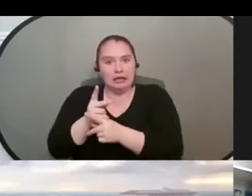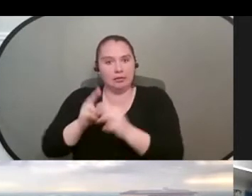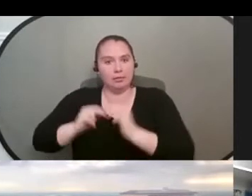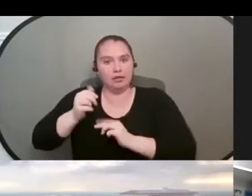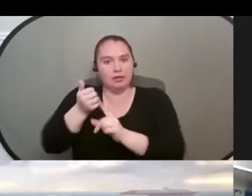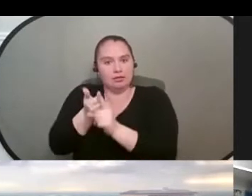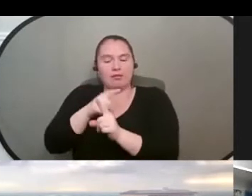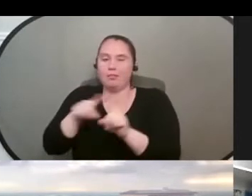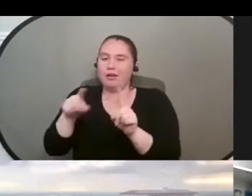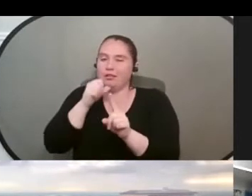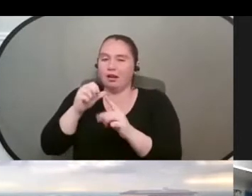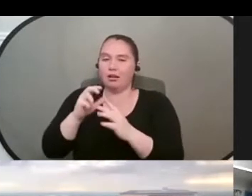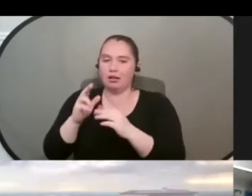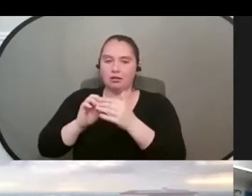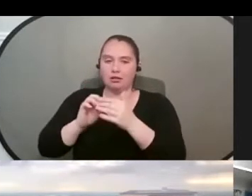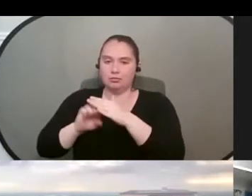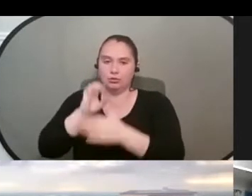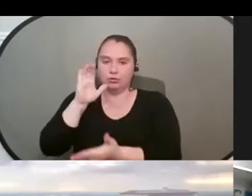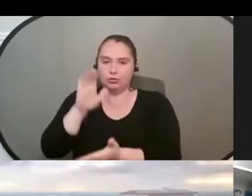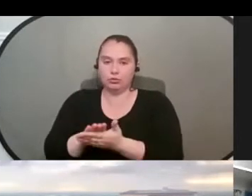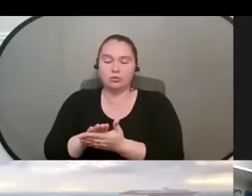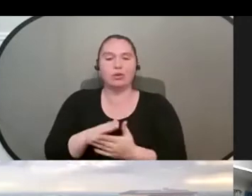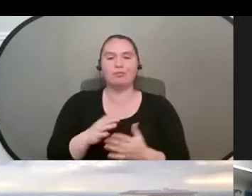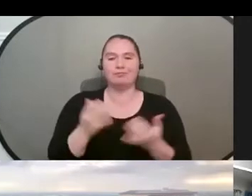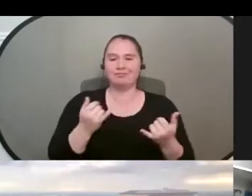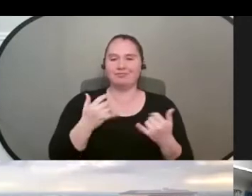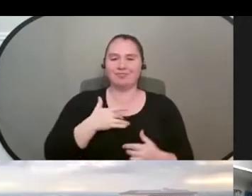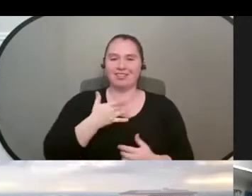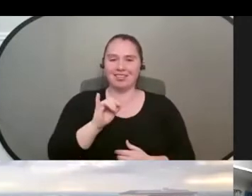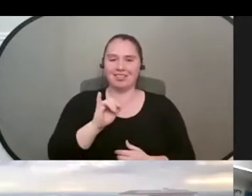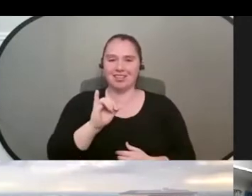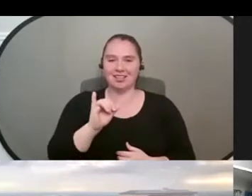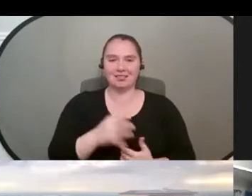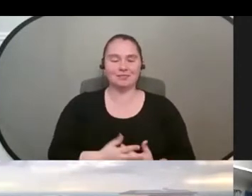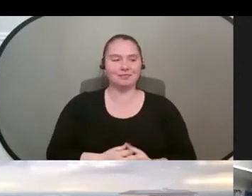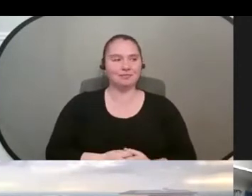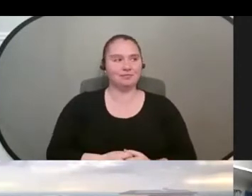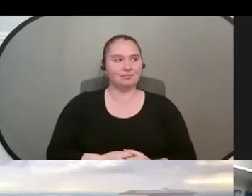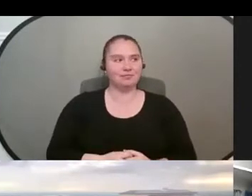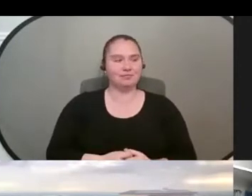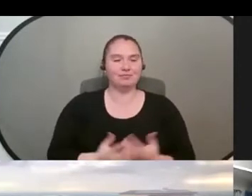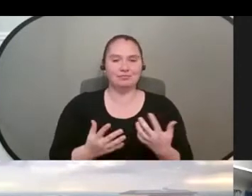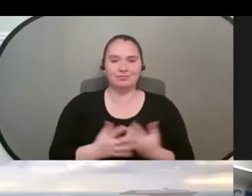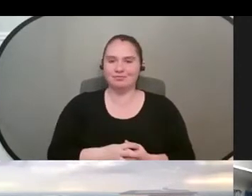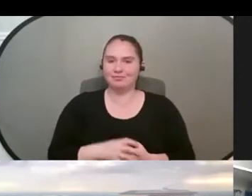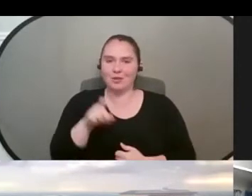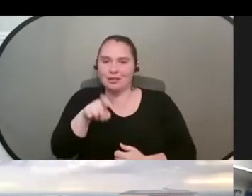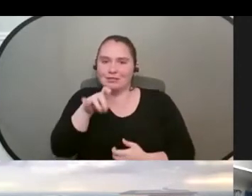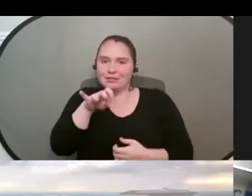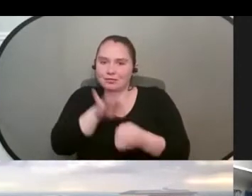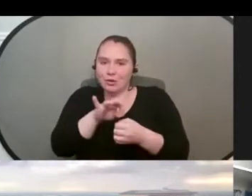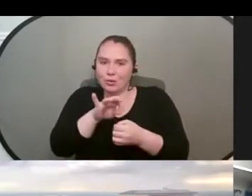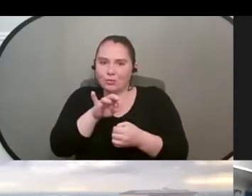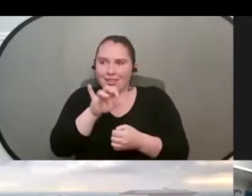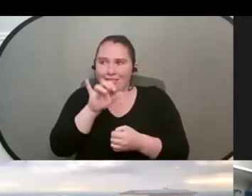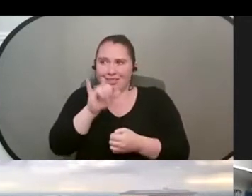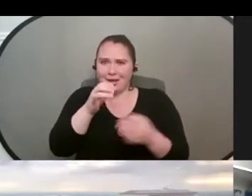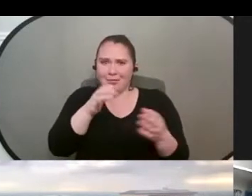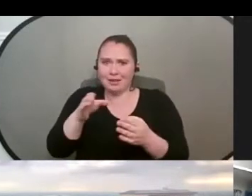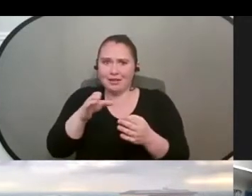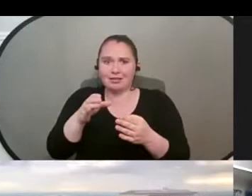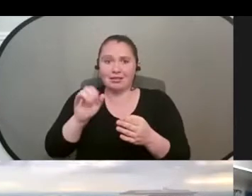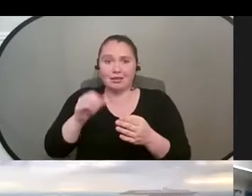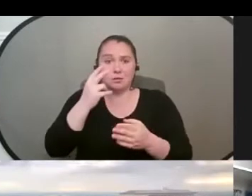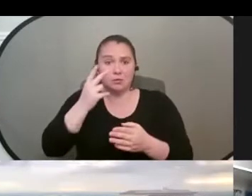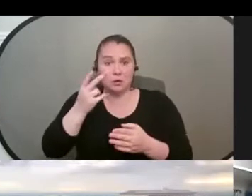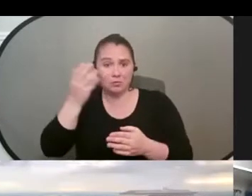And so it sort of feels like, you know, are we asked to vote on, do we like that plan that we saw last time? Or are we kind of taking